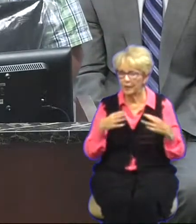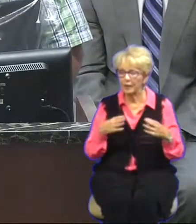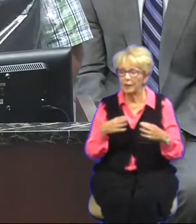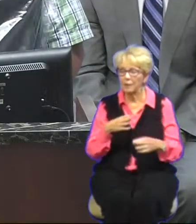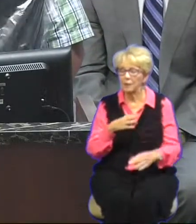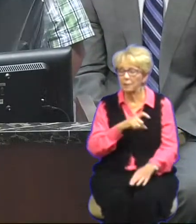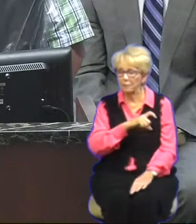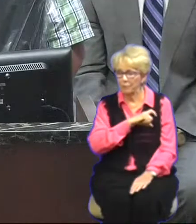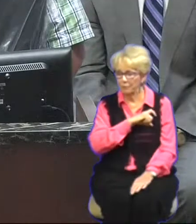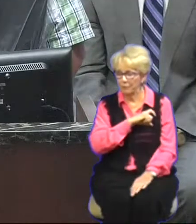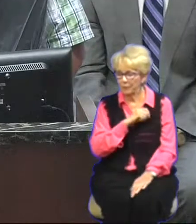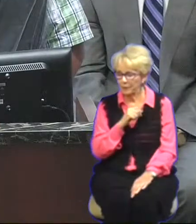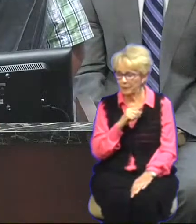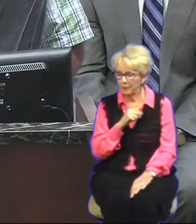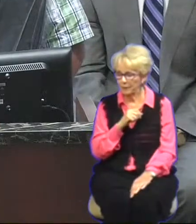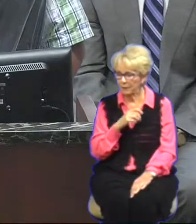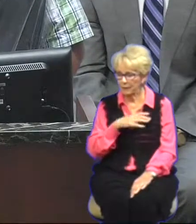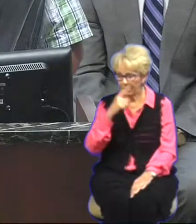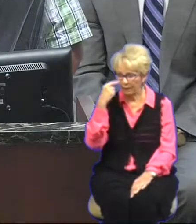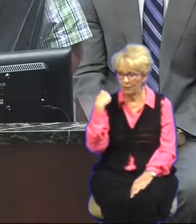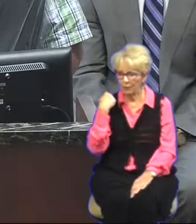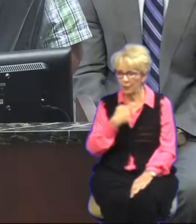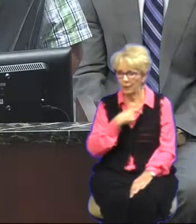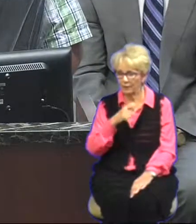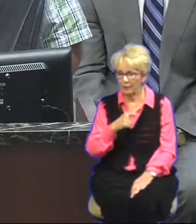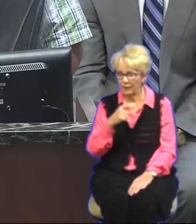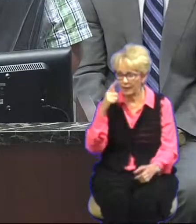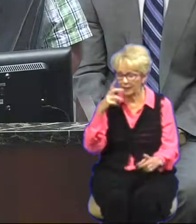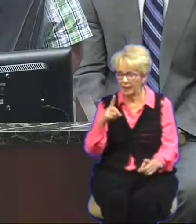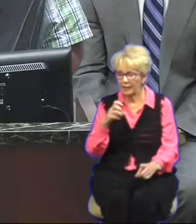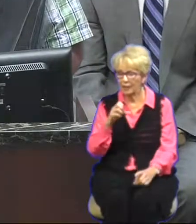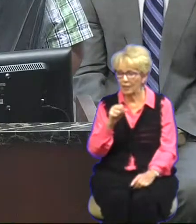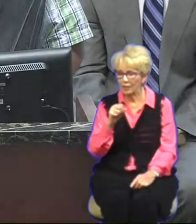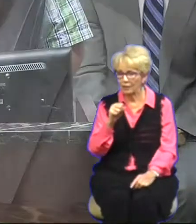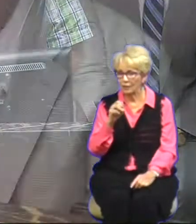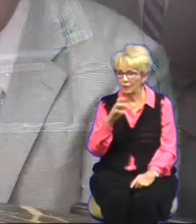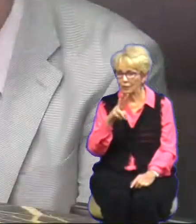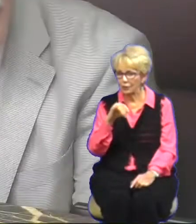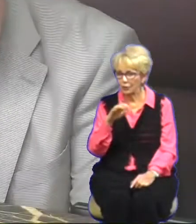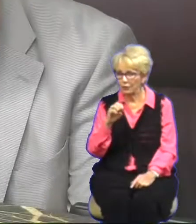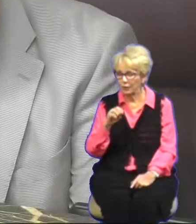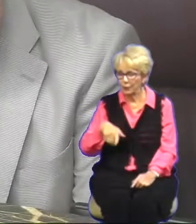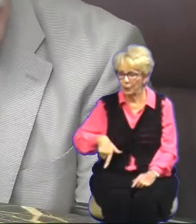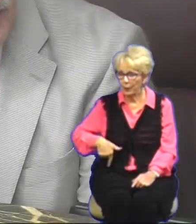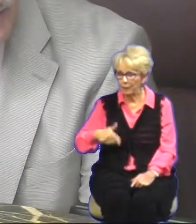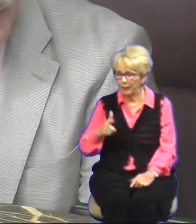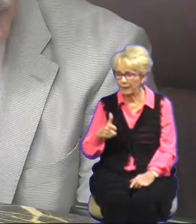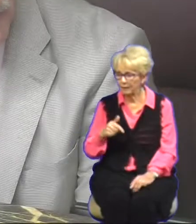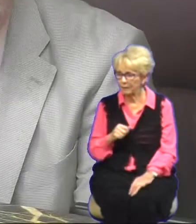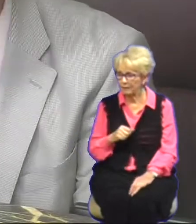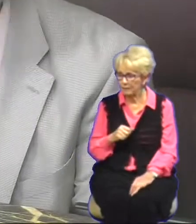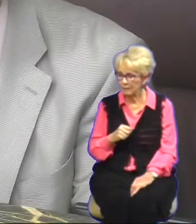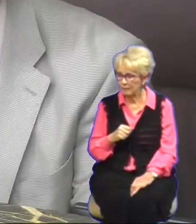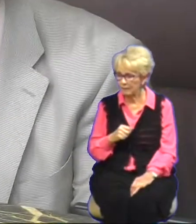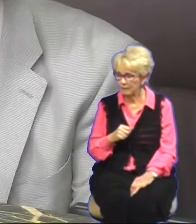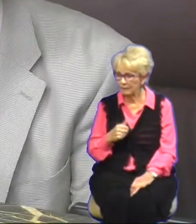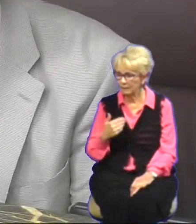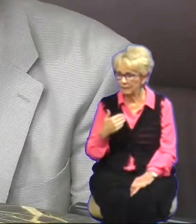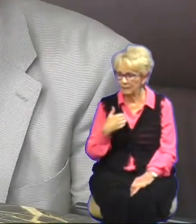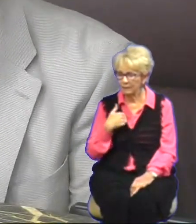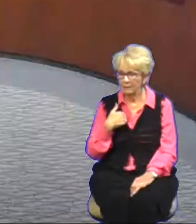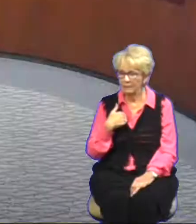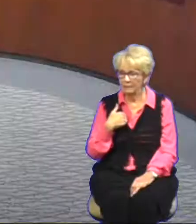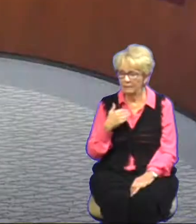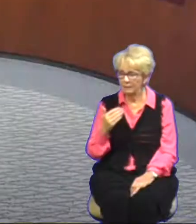Chris. I think we have to declare a surplus, his weapon surplus. Okay. And do we have a weapon